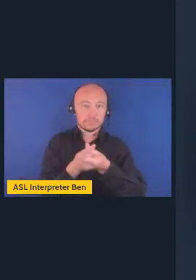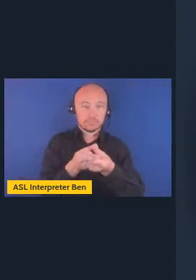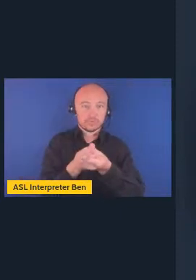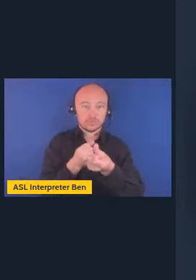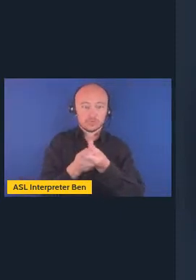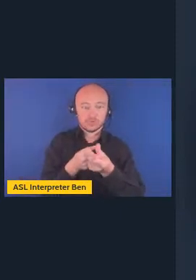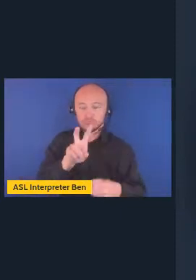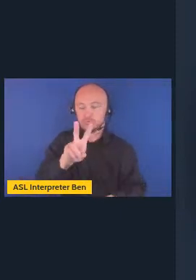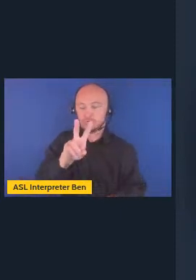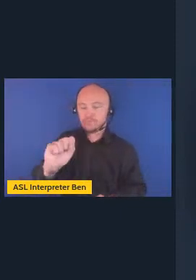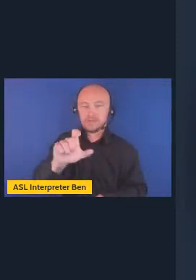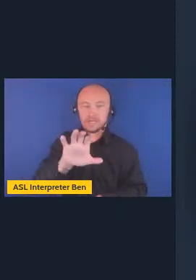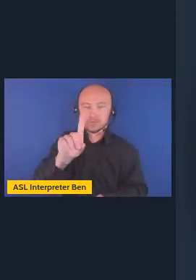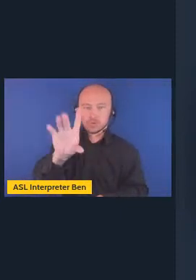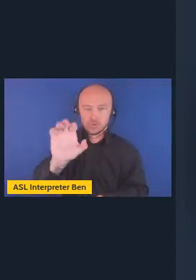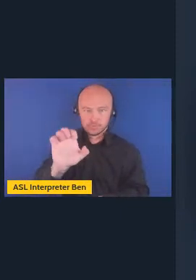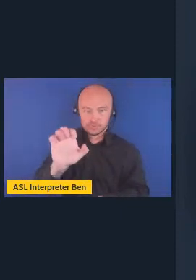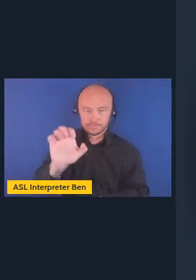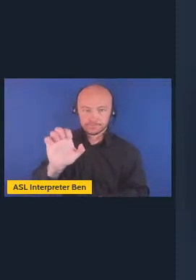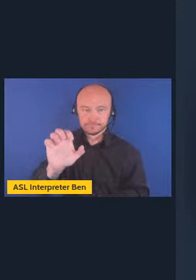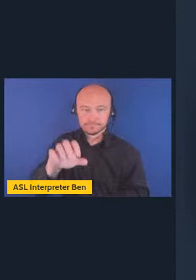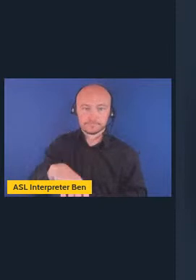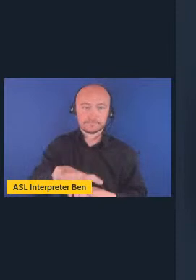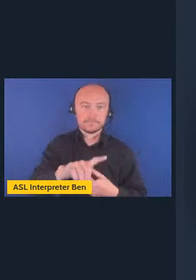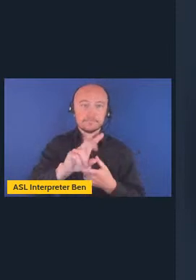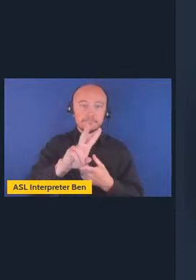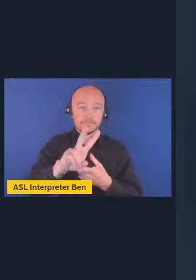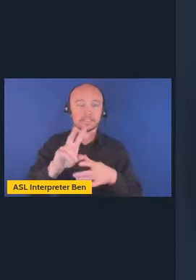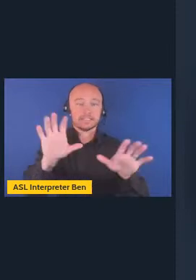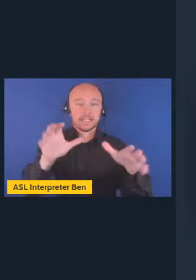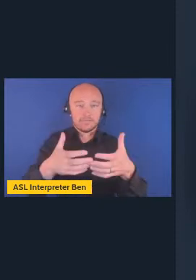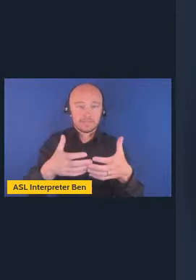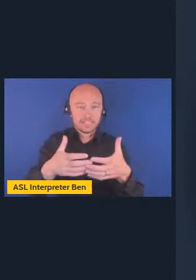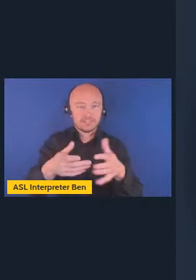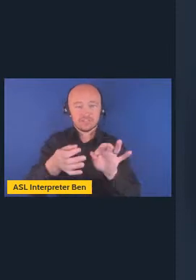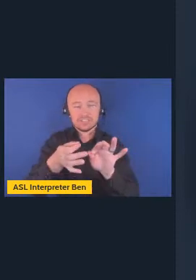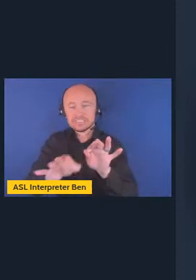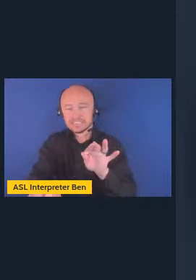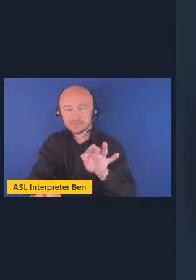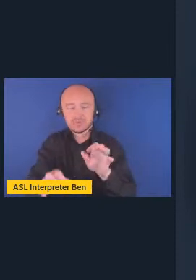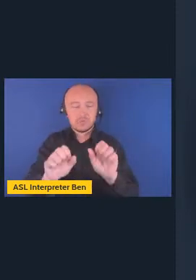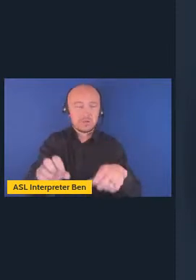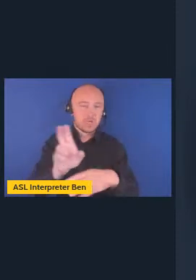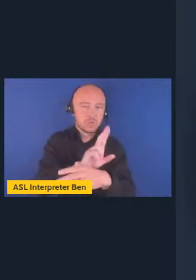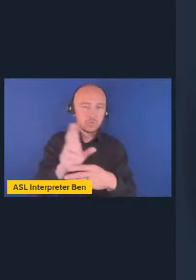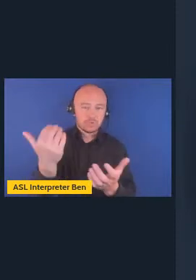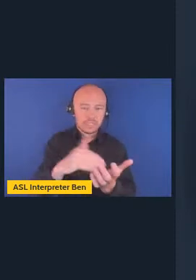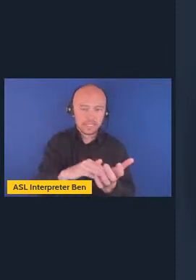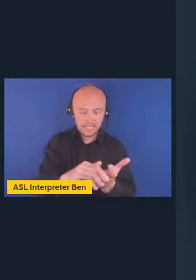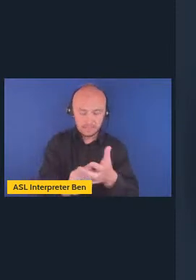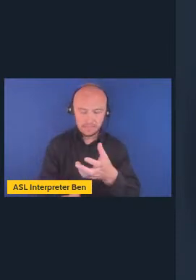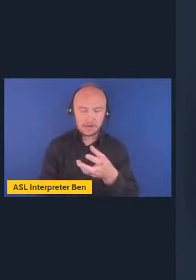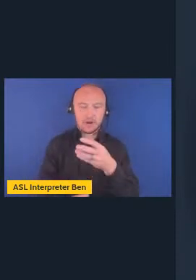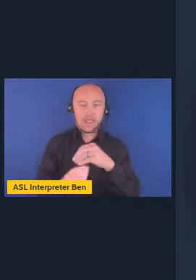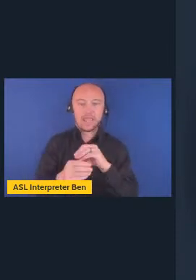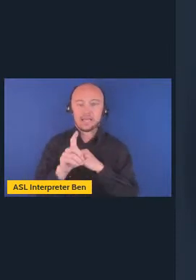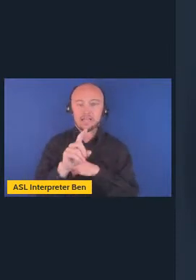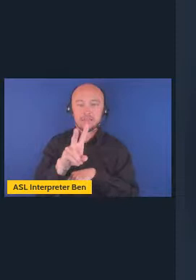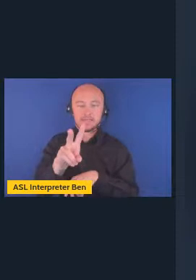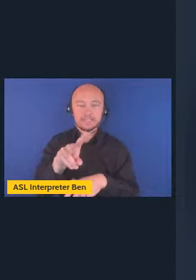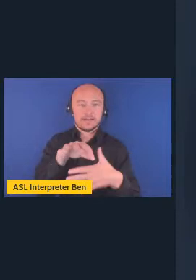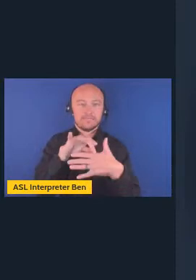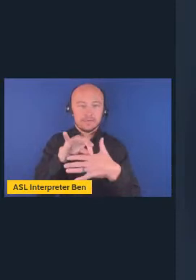dev container features. Dev container features are simple and reusable features that are added on top of dev container